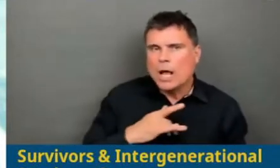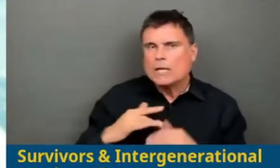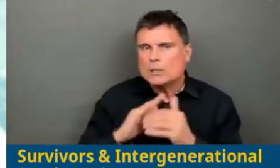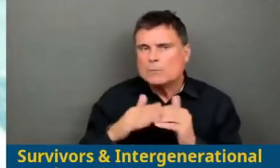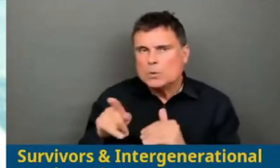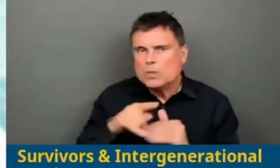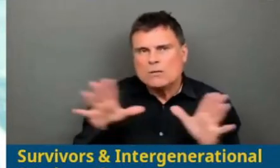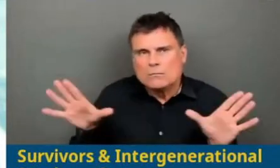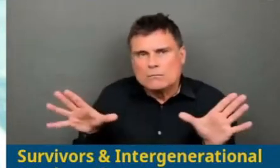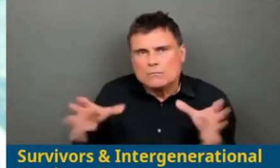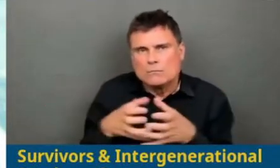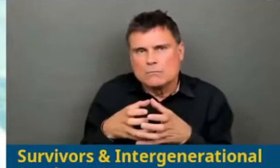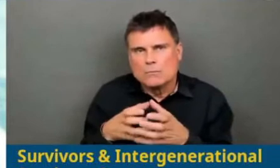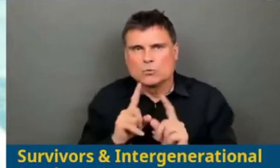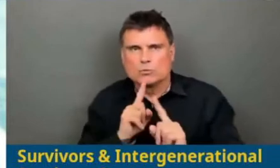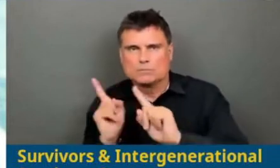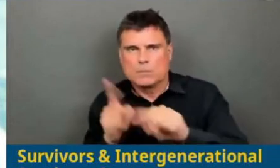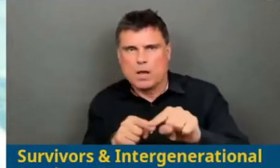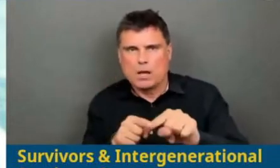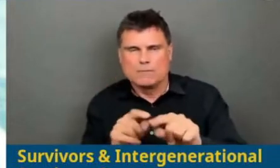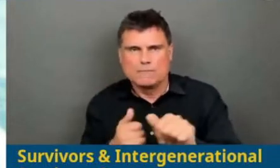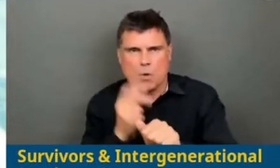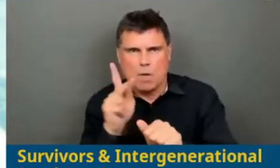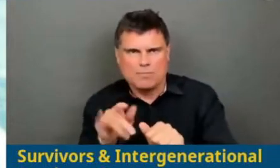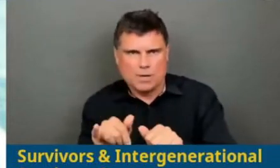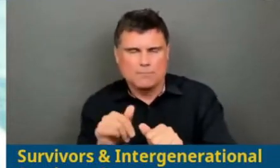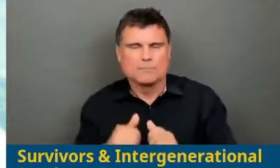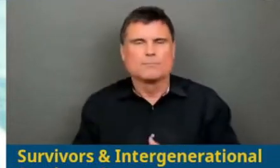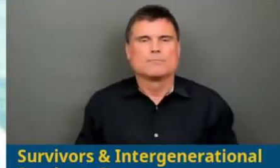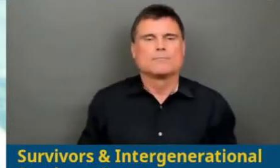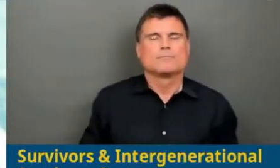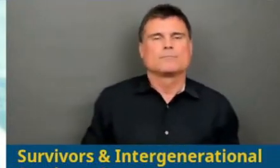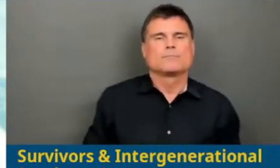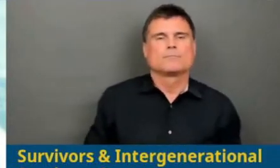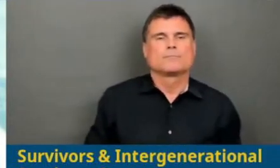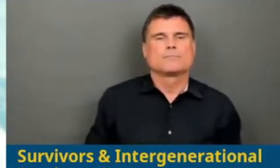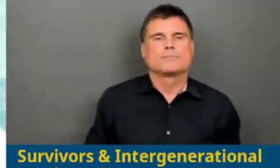Our next question is from Jeremy Hainsworth, Glacier Media. Please go ahead.